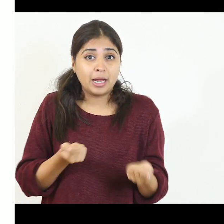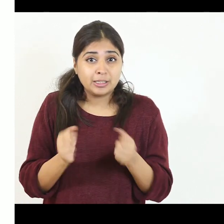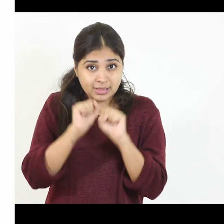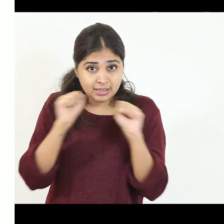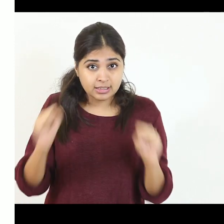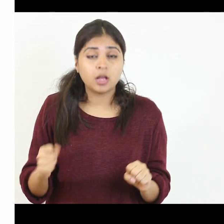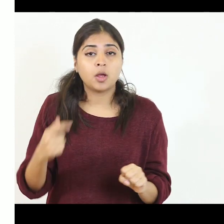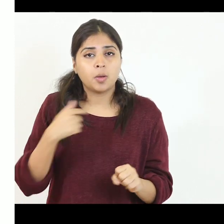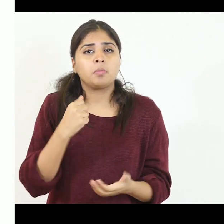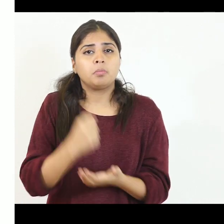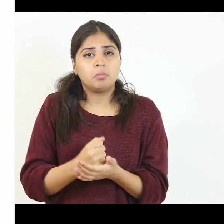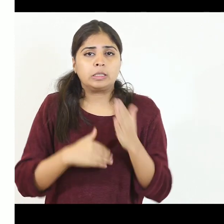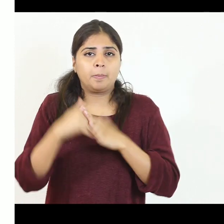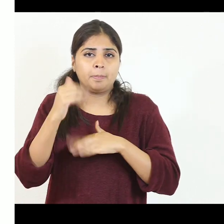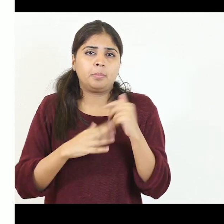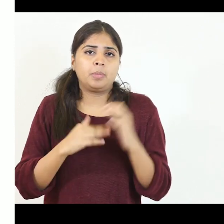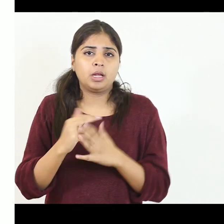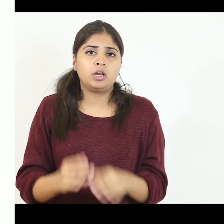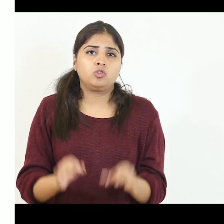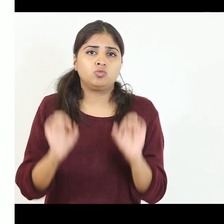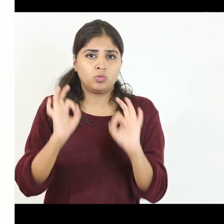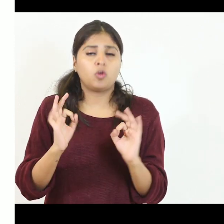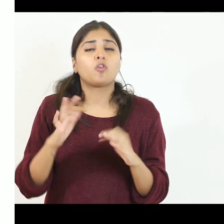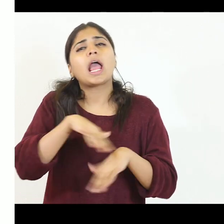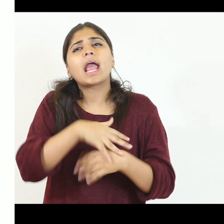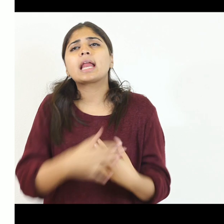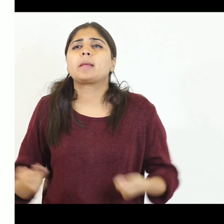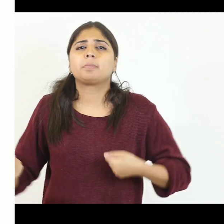management system for any business need.